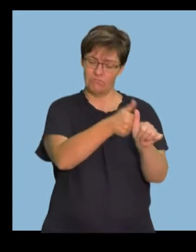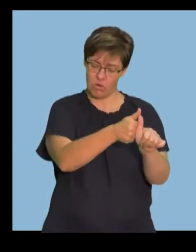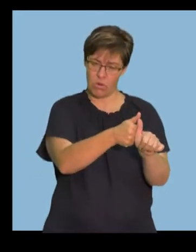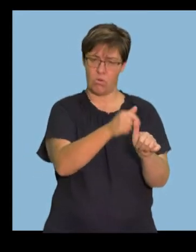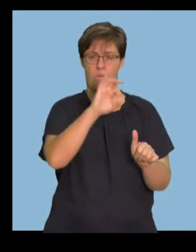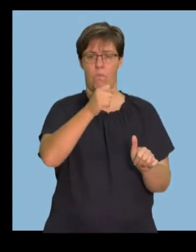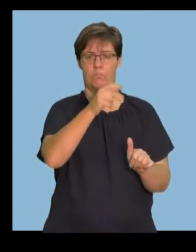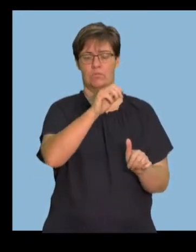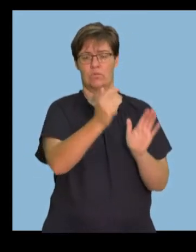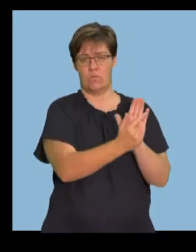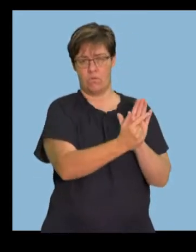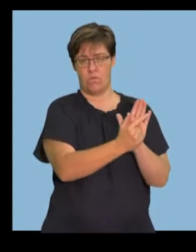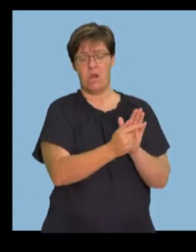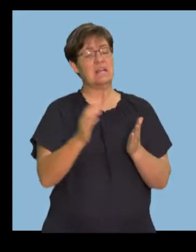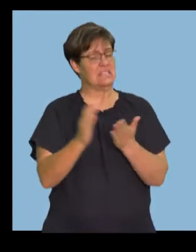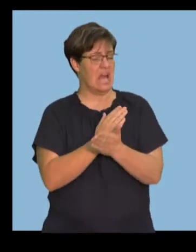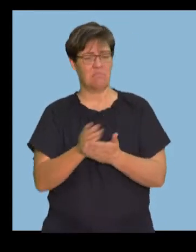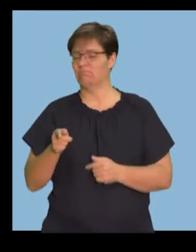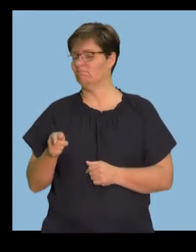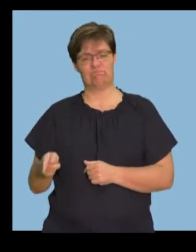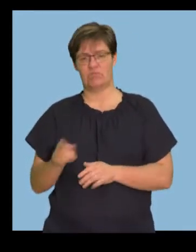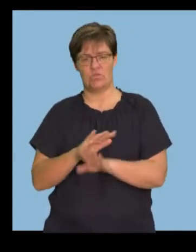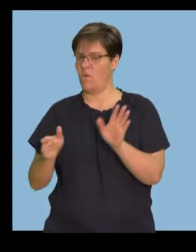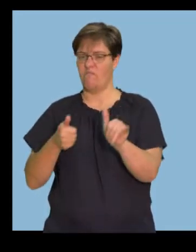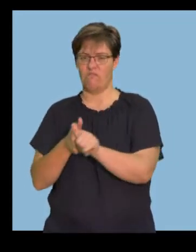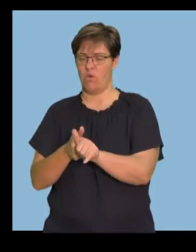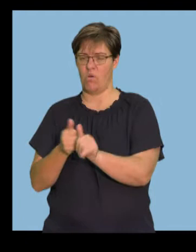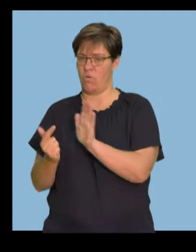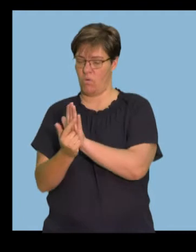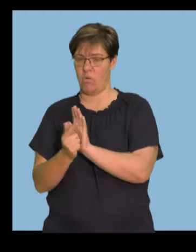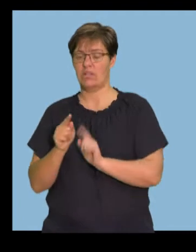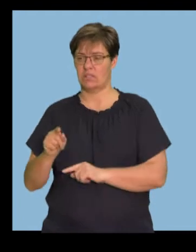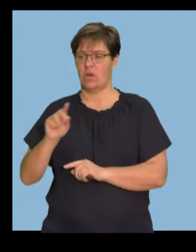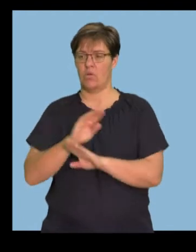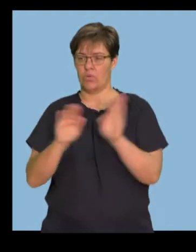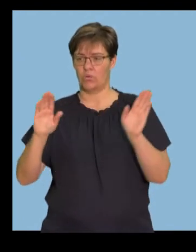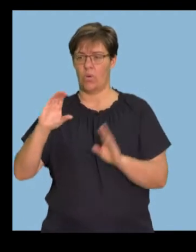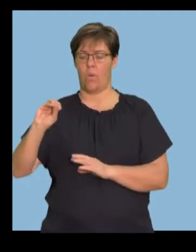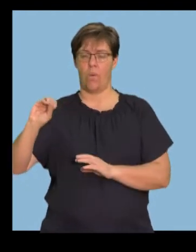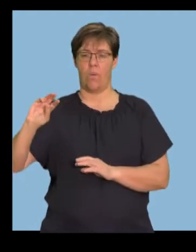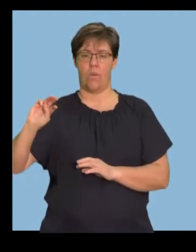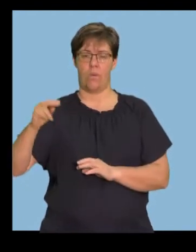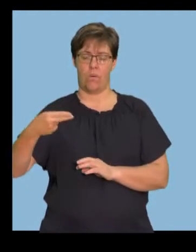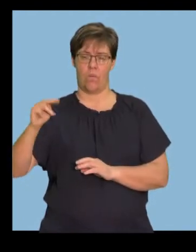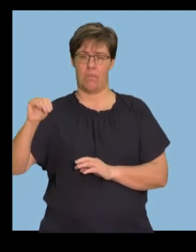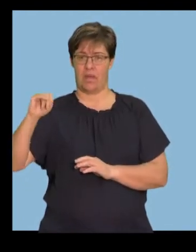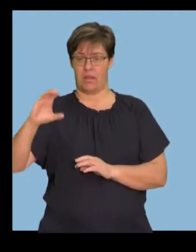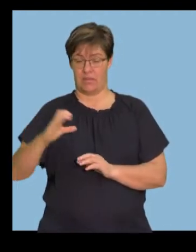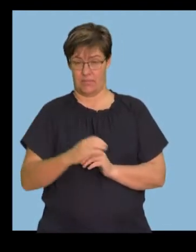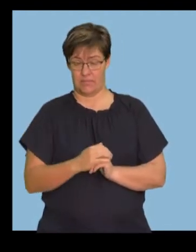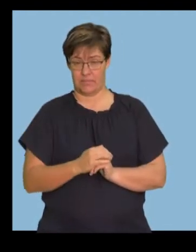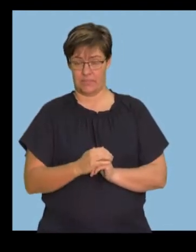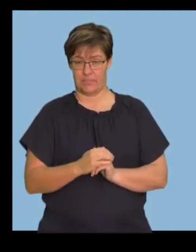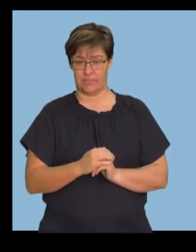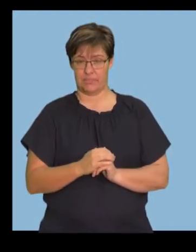that do not obey Ohm's law, we've described them in terms of non-ohmic. We also know that there are two types of